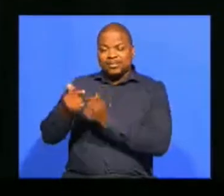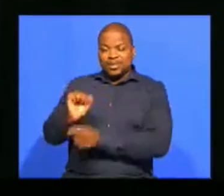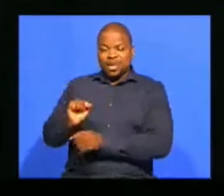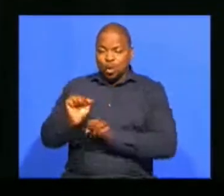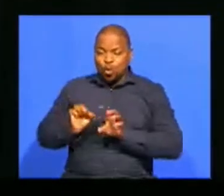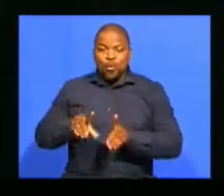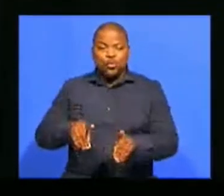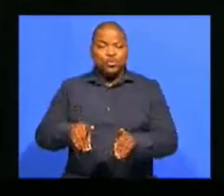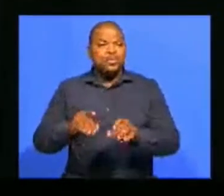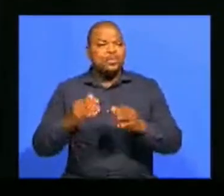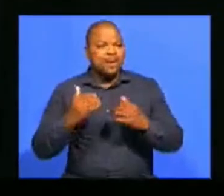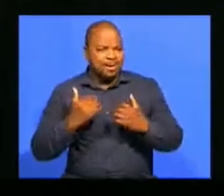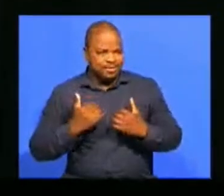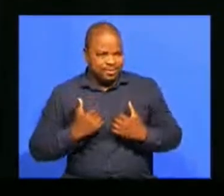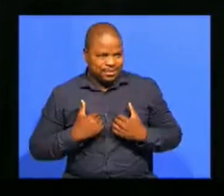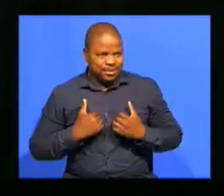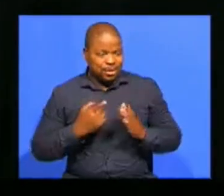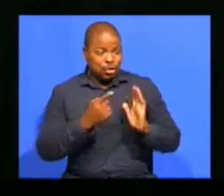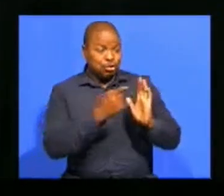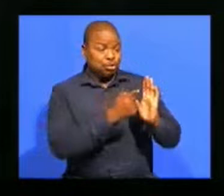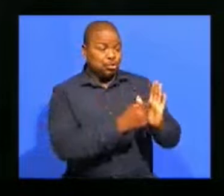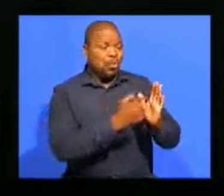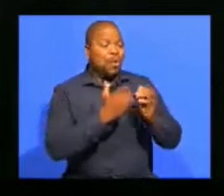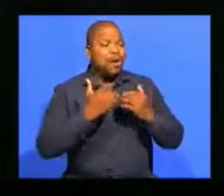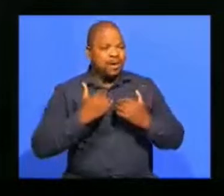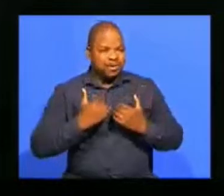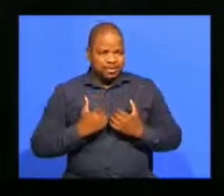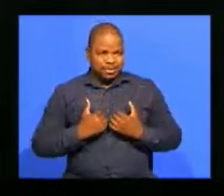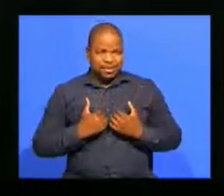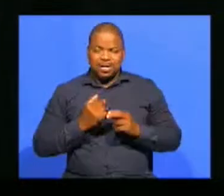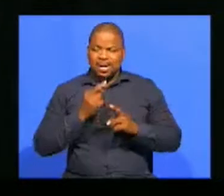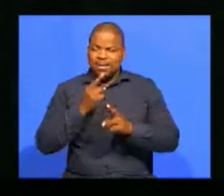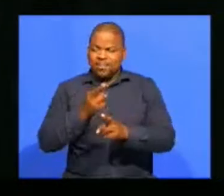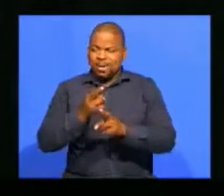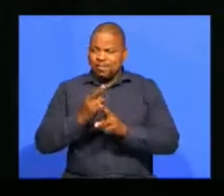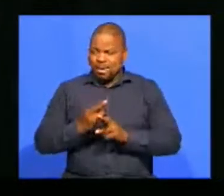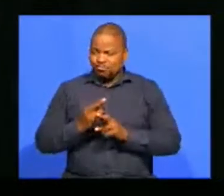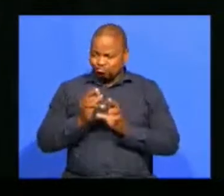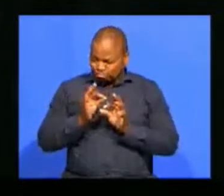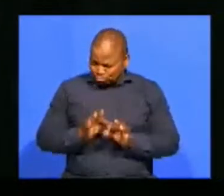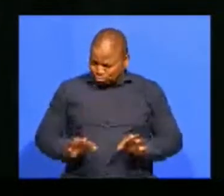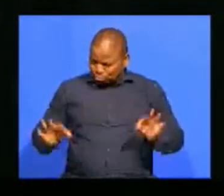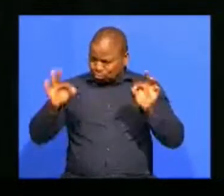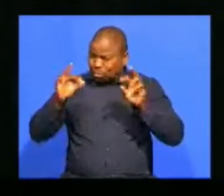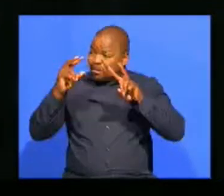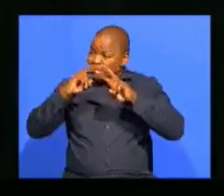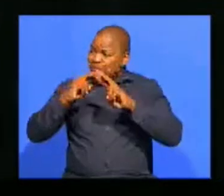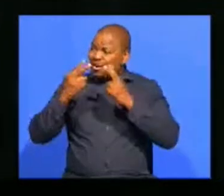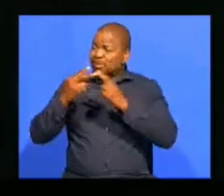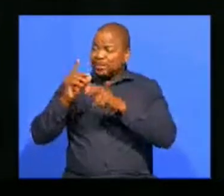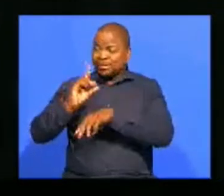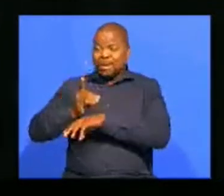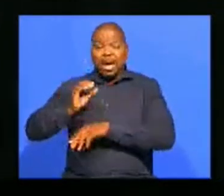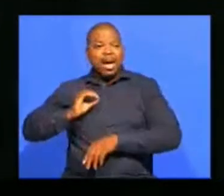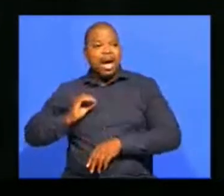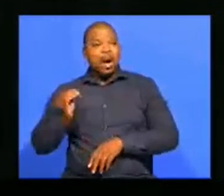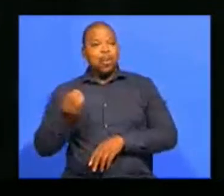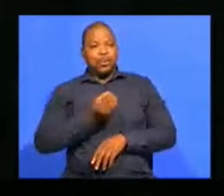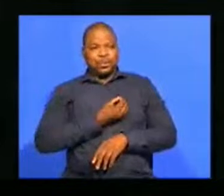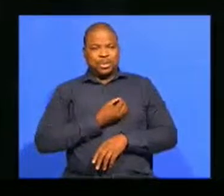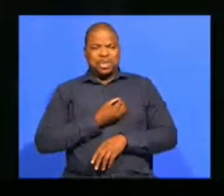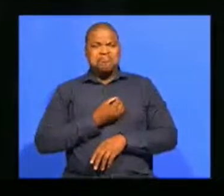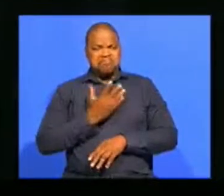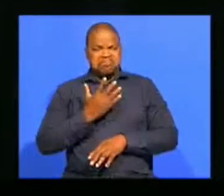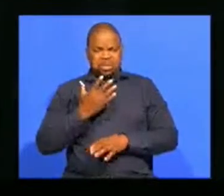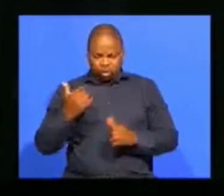the opportunities that present themselves with respect to our most valuable asset, diamonds, and